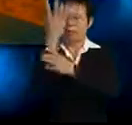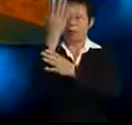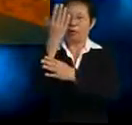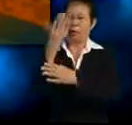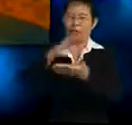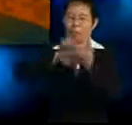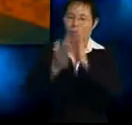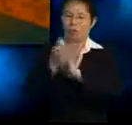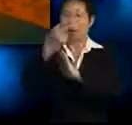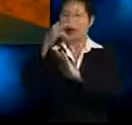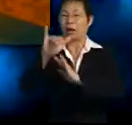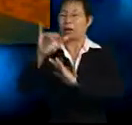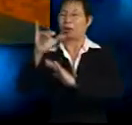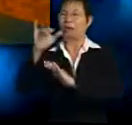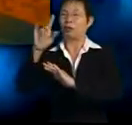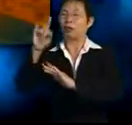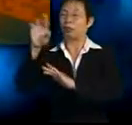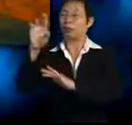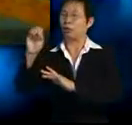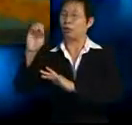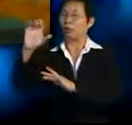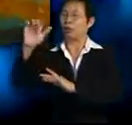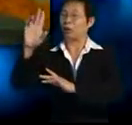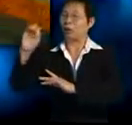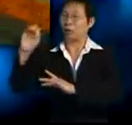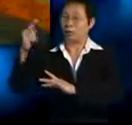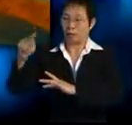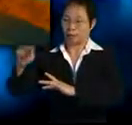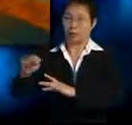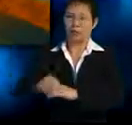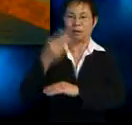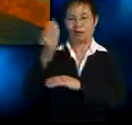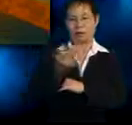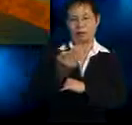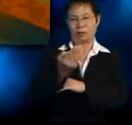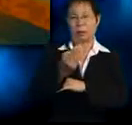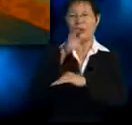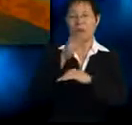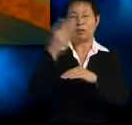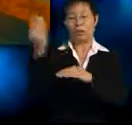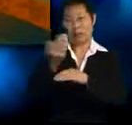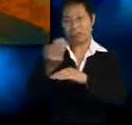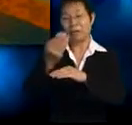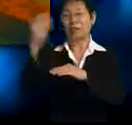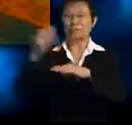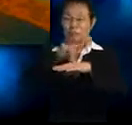into hydrocarbons. The natural fuel resources are known as fossil fuels.